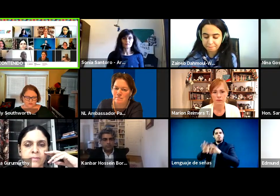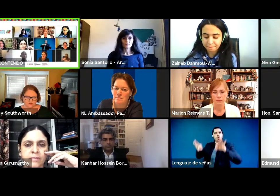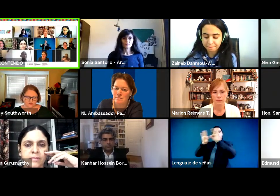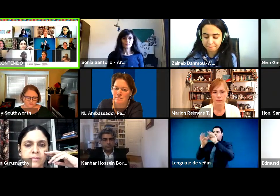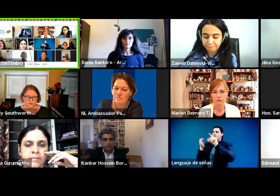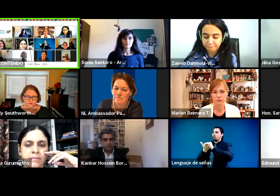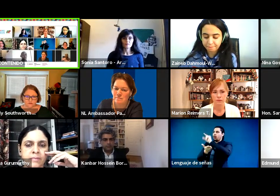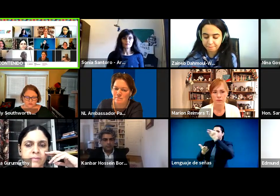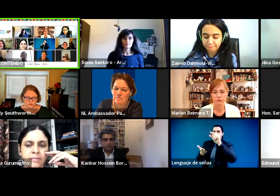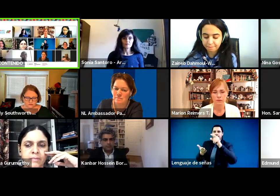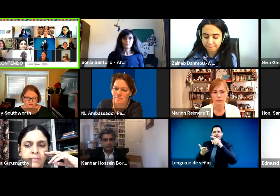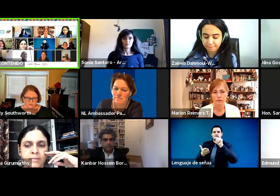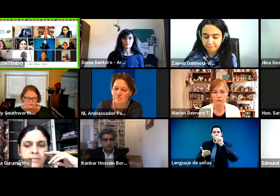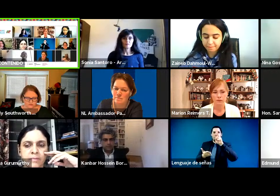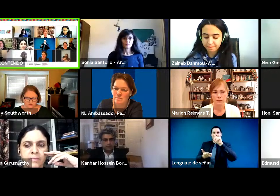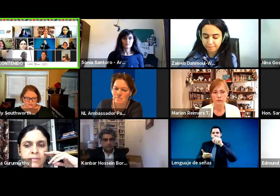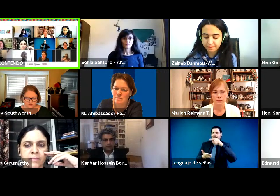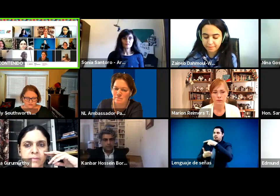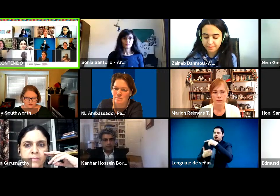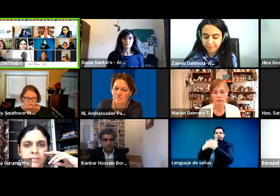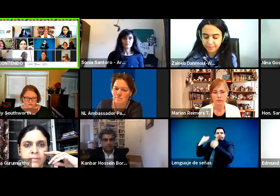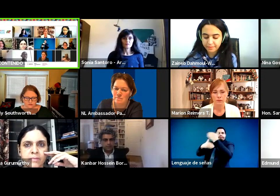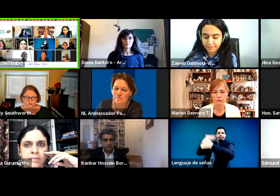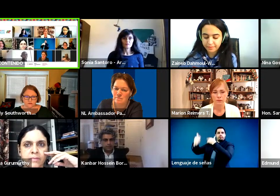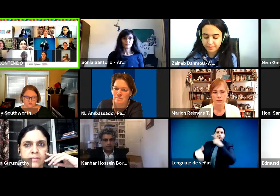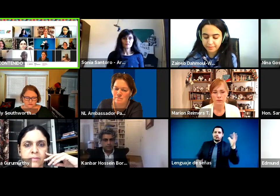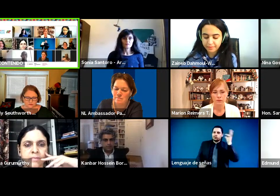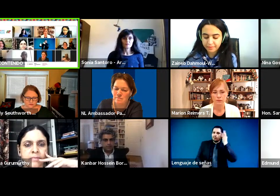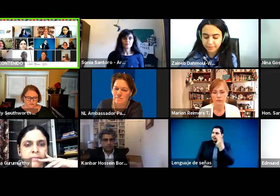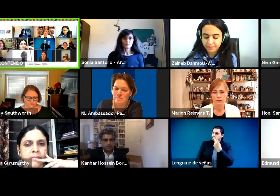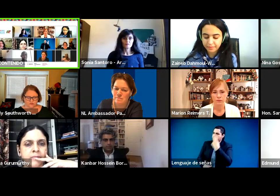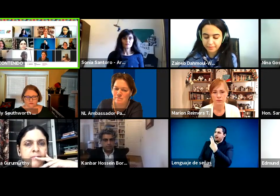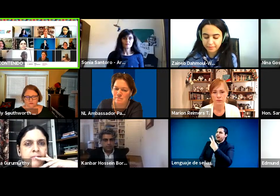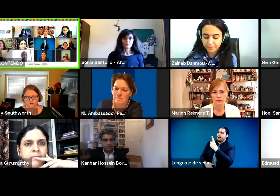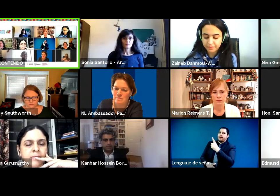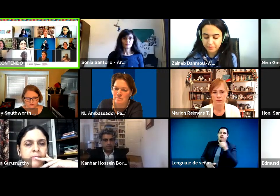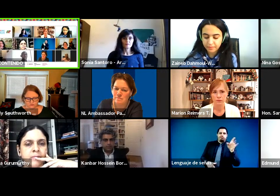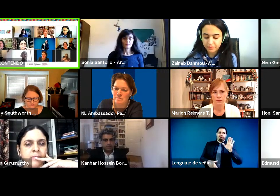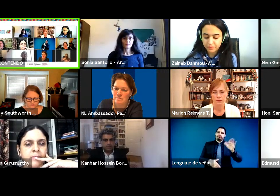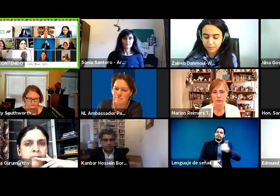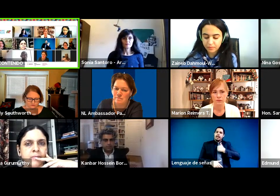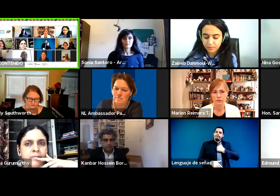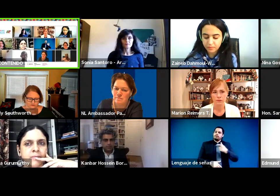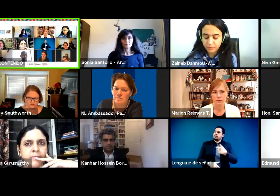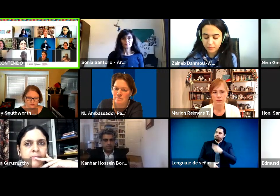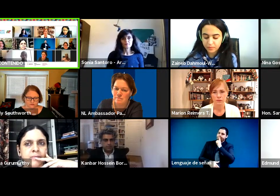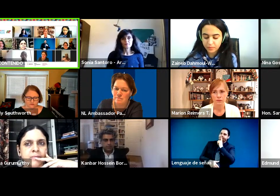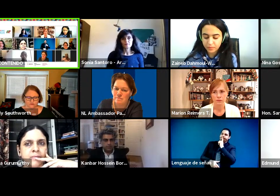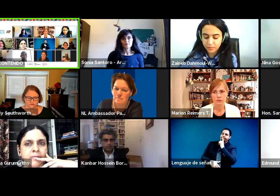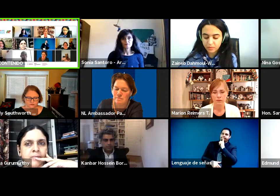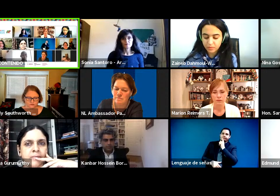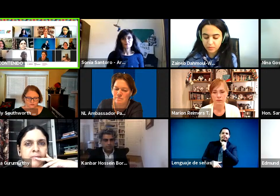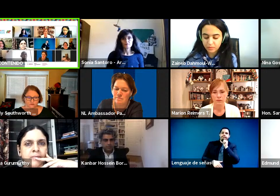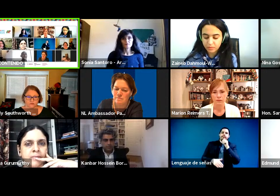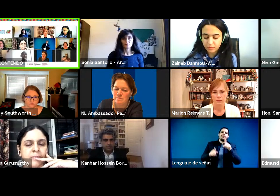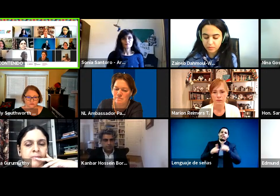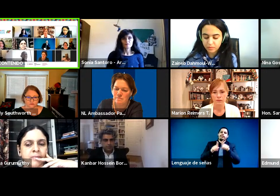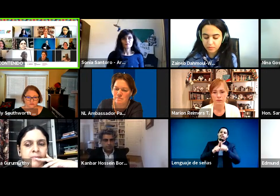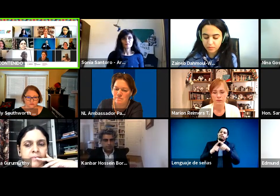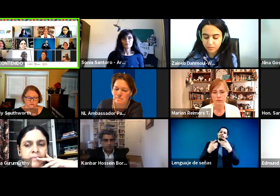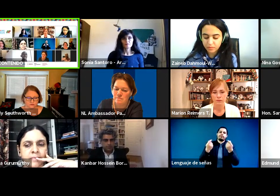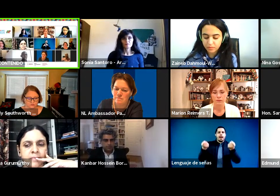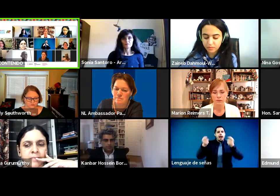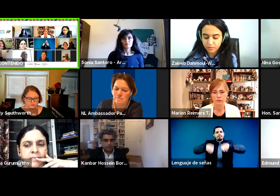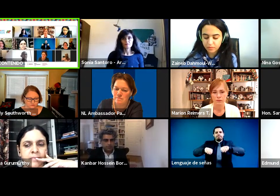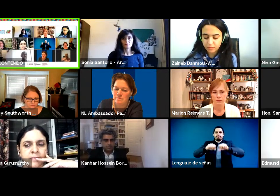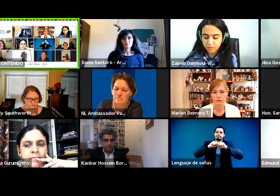an instrumental role in the available media outlets. I don't take a lot, but as I said, I agree with the previous speakers who spoke before me. I actually share the